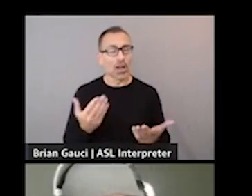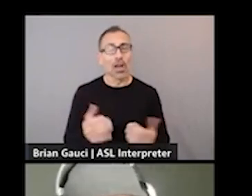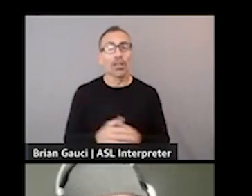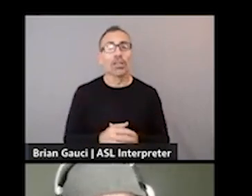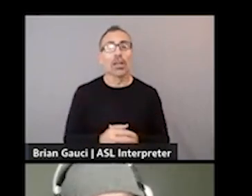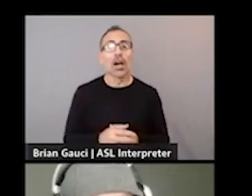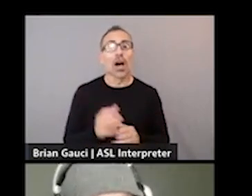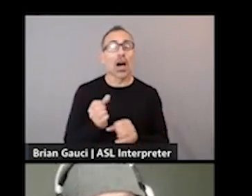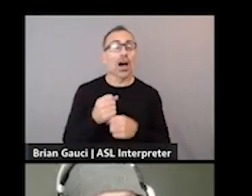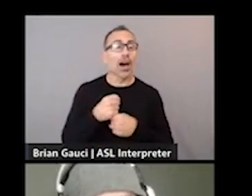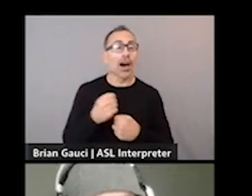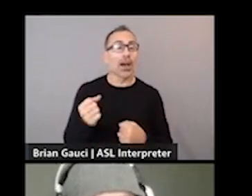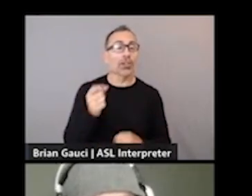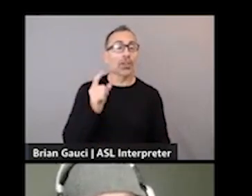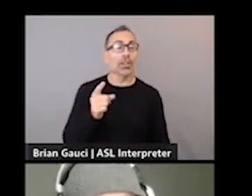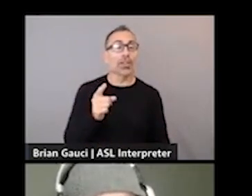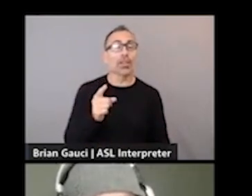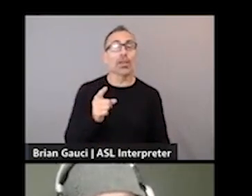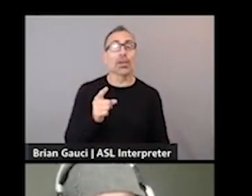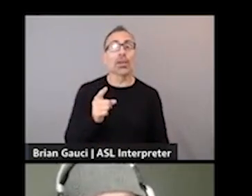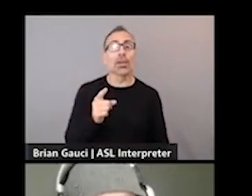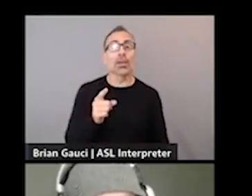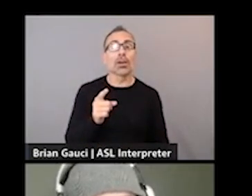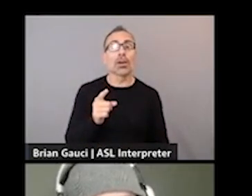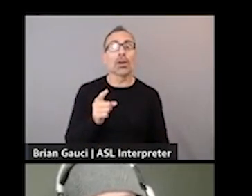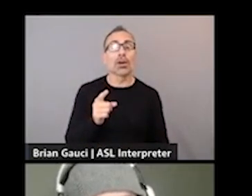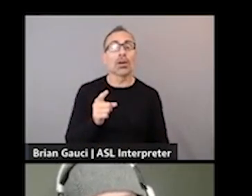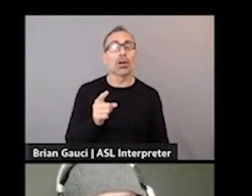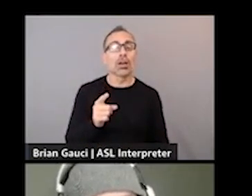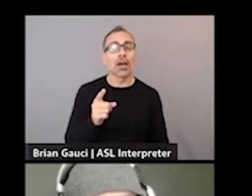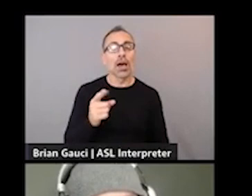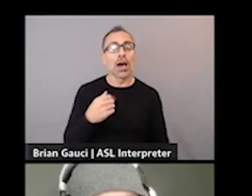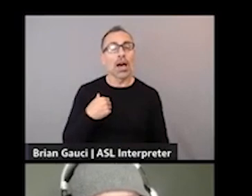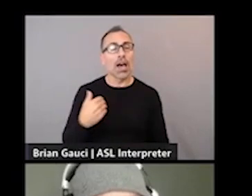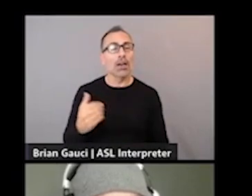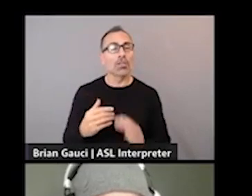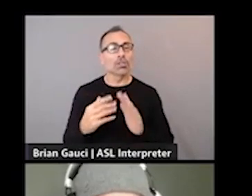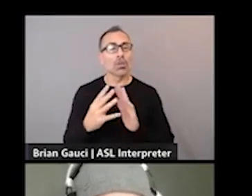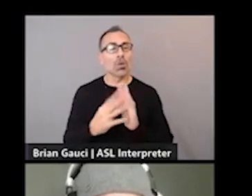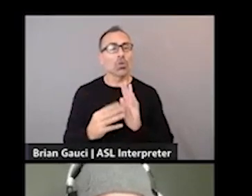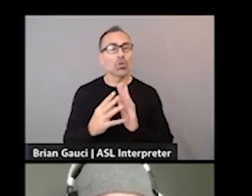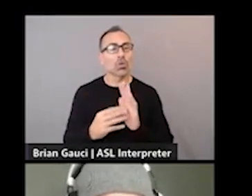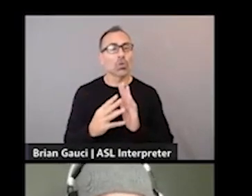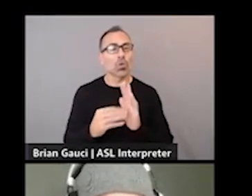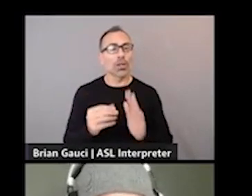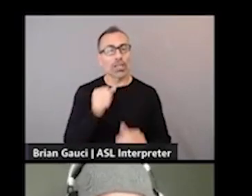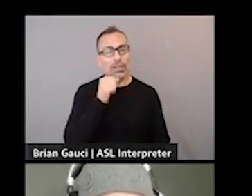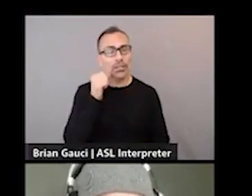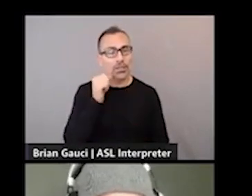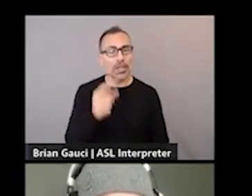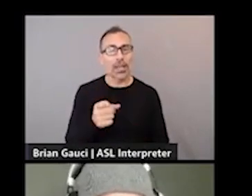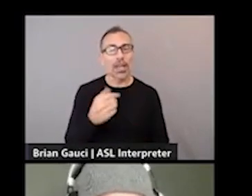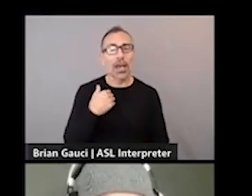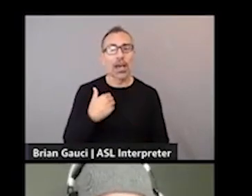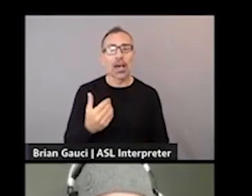I created a small recording yesterday to make sure like I had the data on